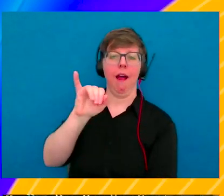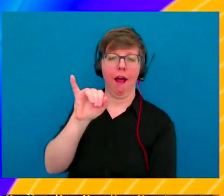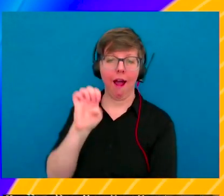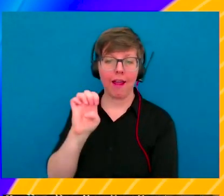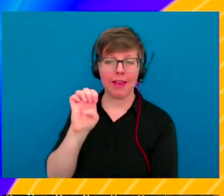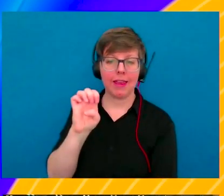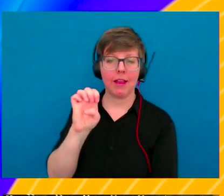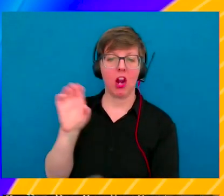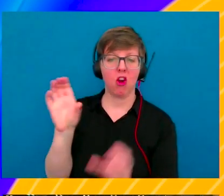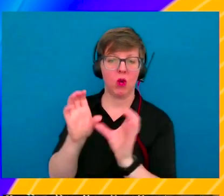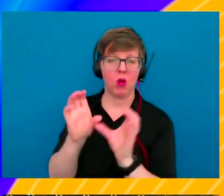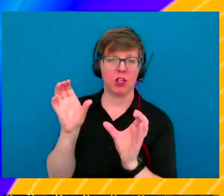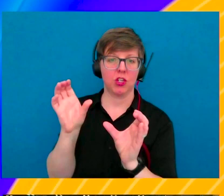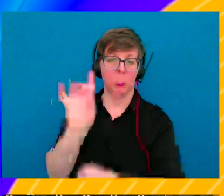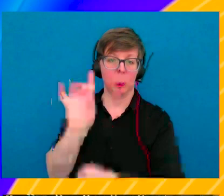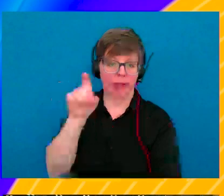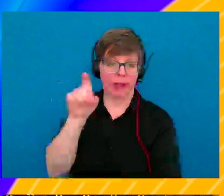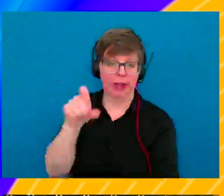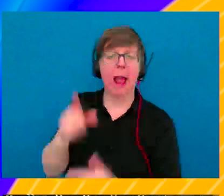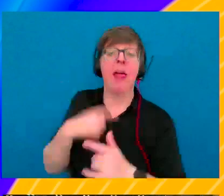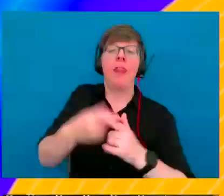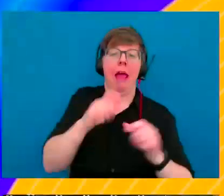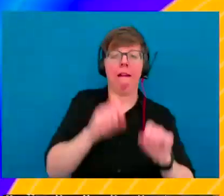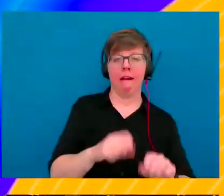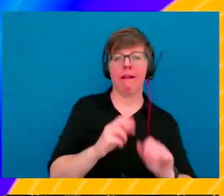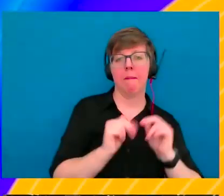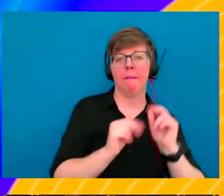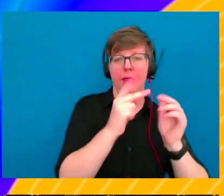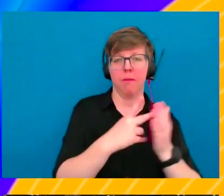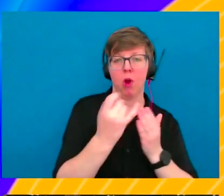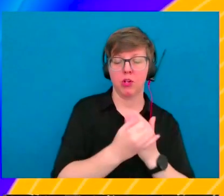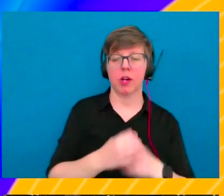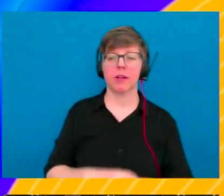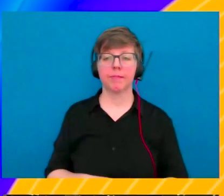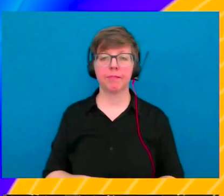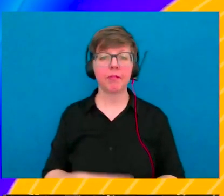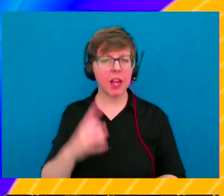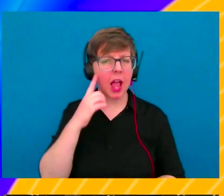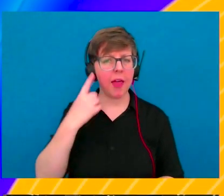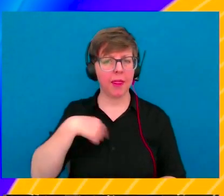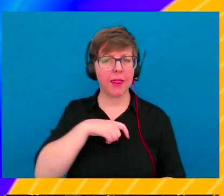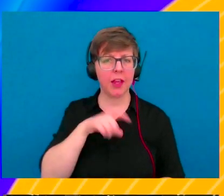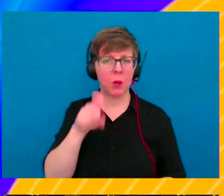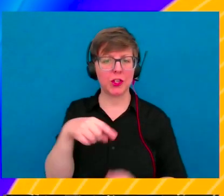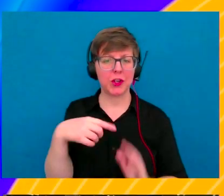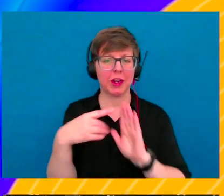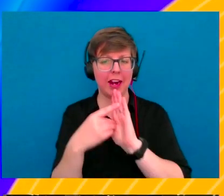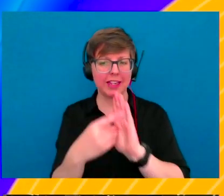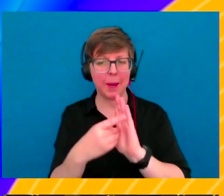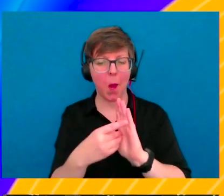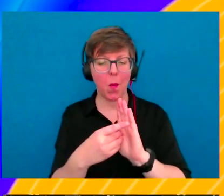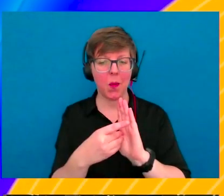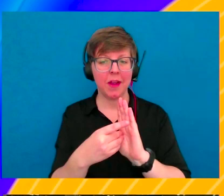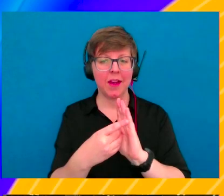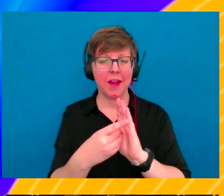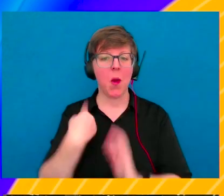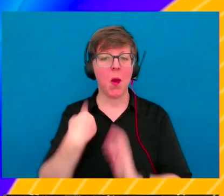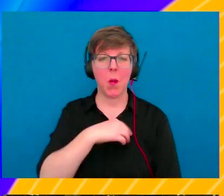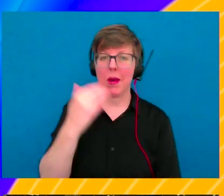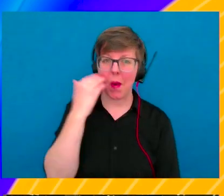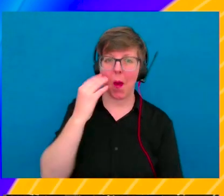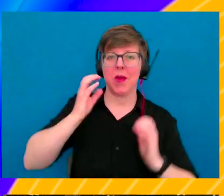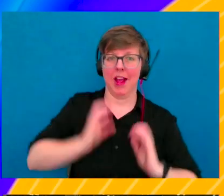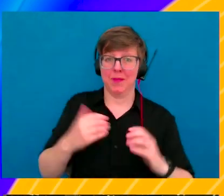But what I was going to demo, and I think we should demo, is what Harry's getting at is we know that customers have tools that they